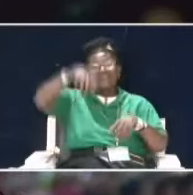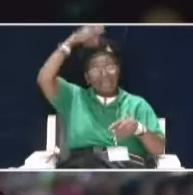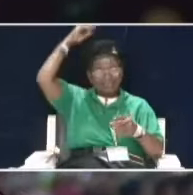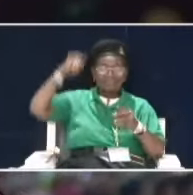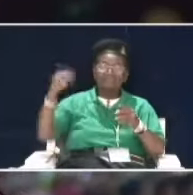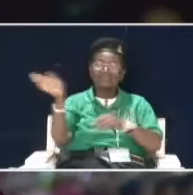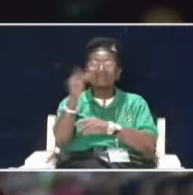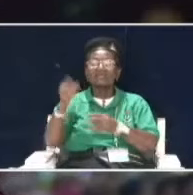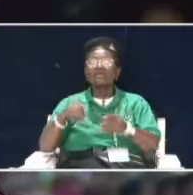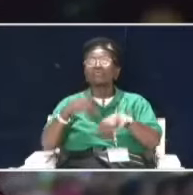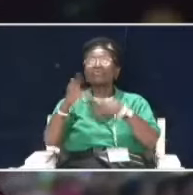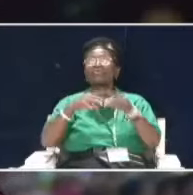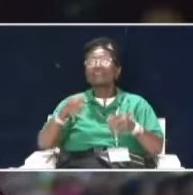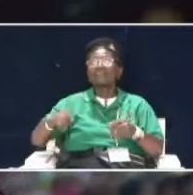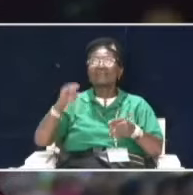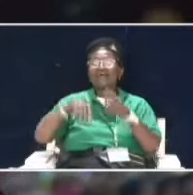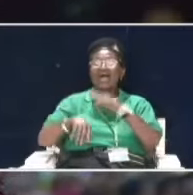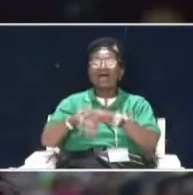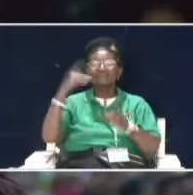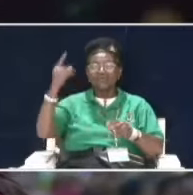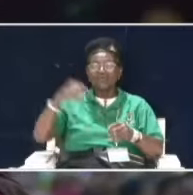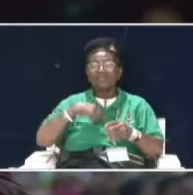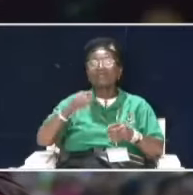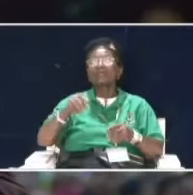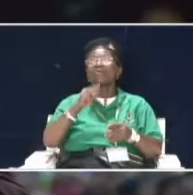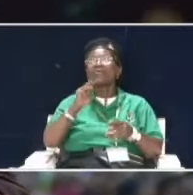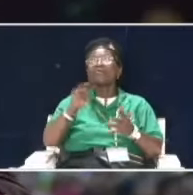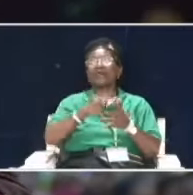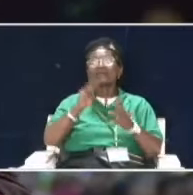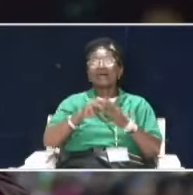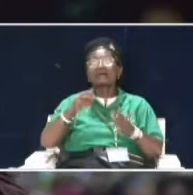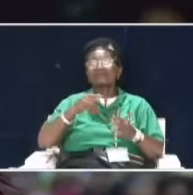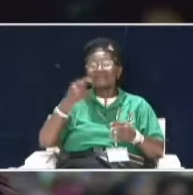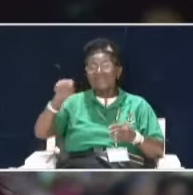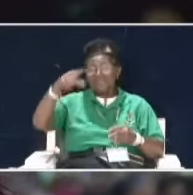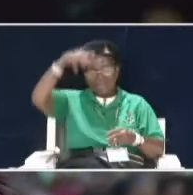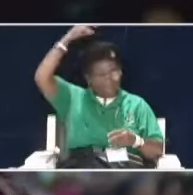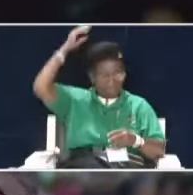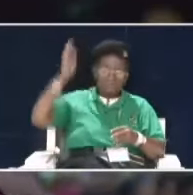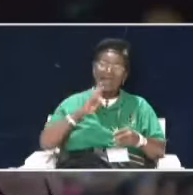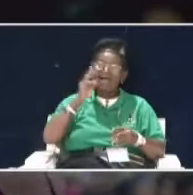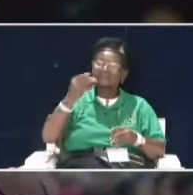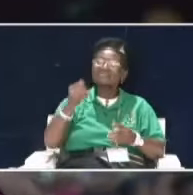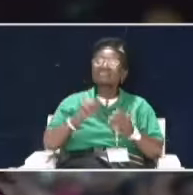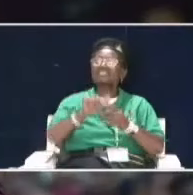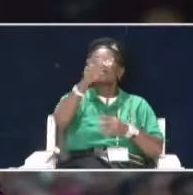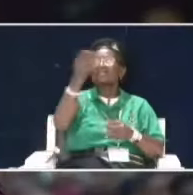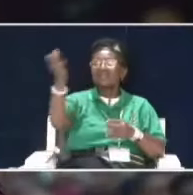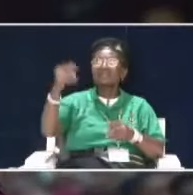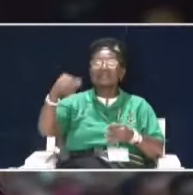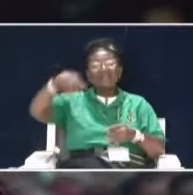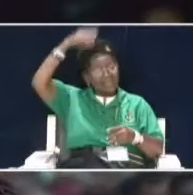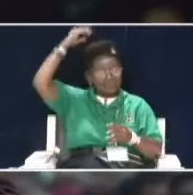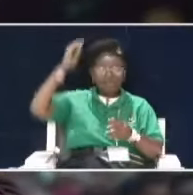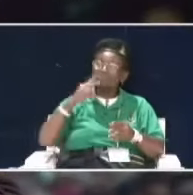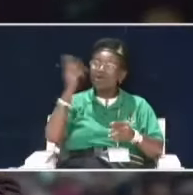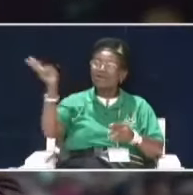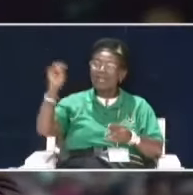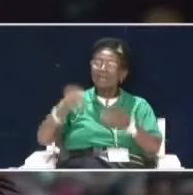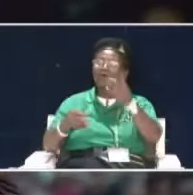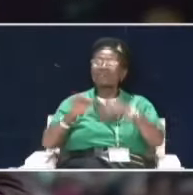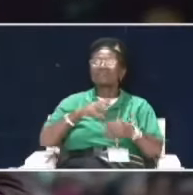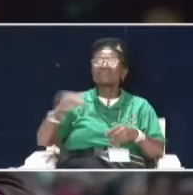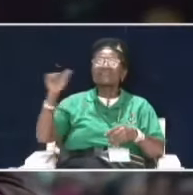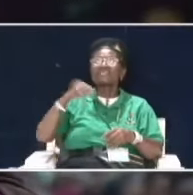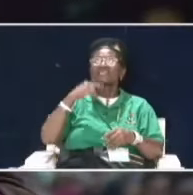find out for me whether my lions are still there." And the lions saw them coming. And they said